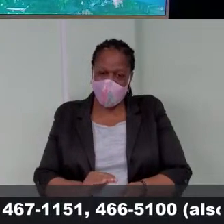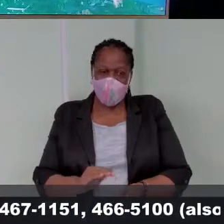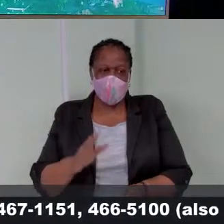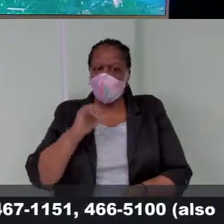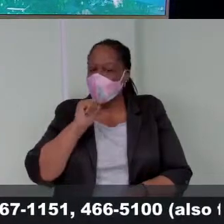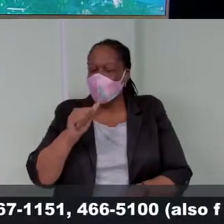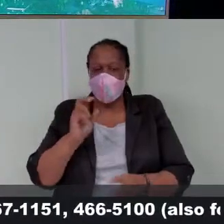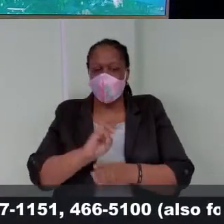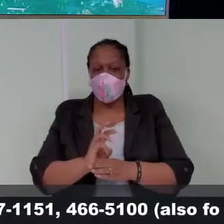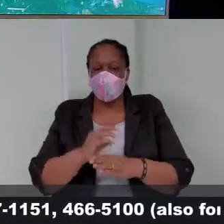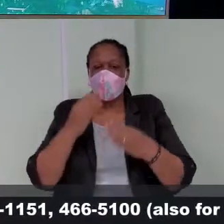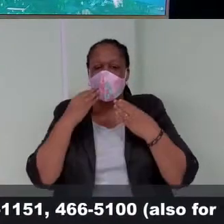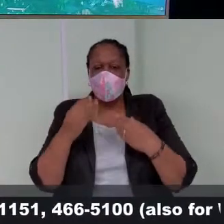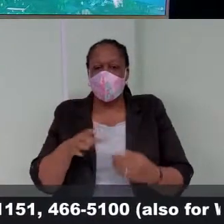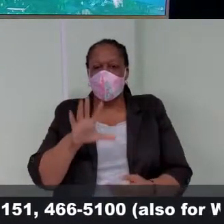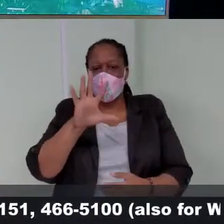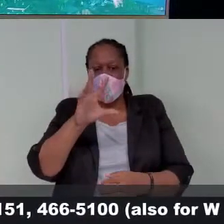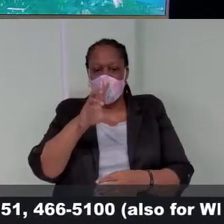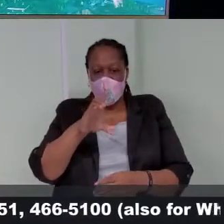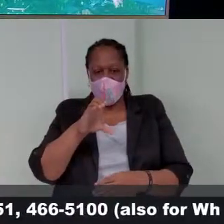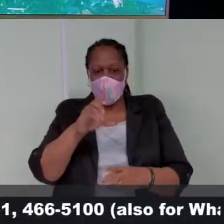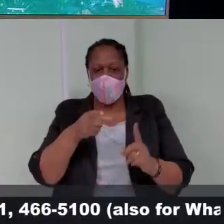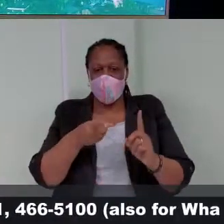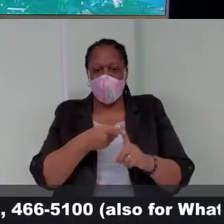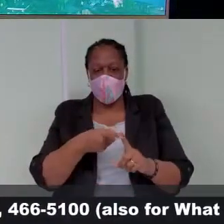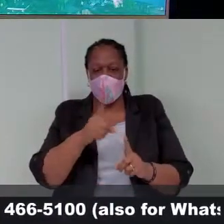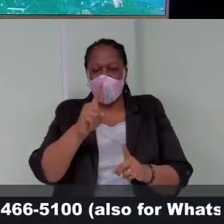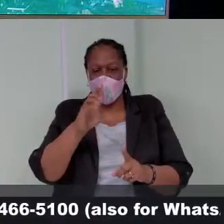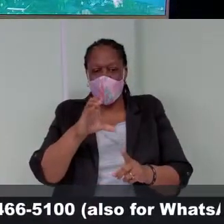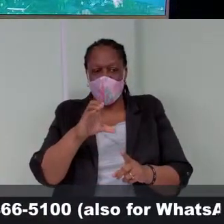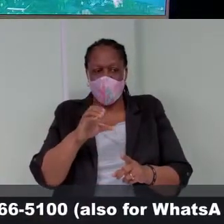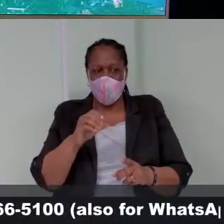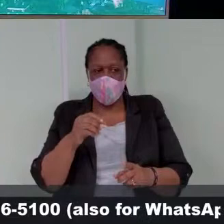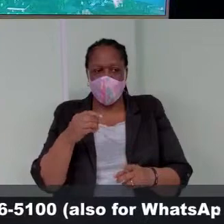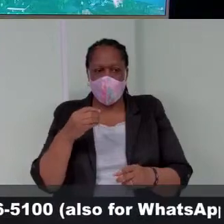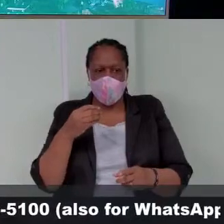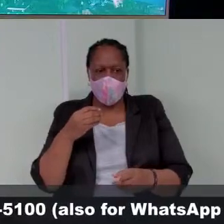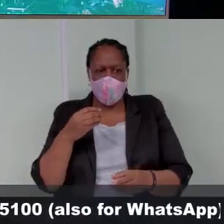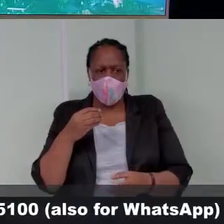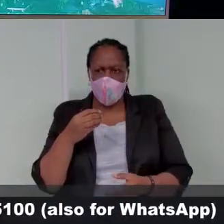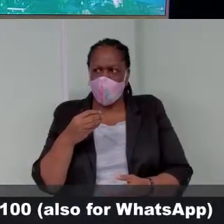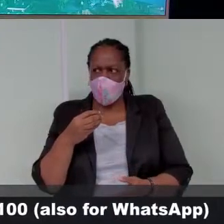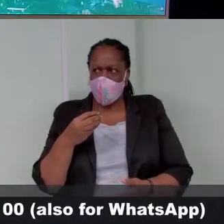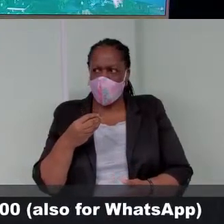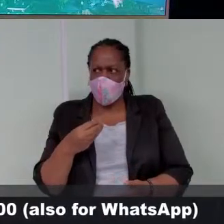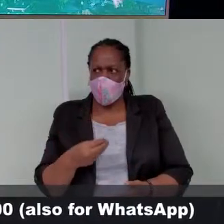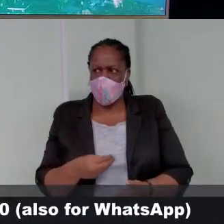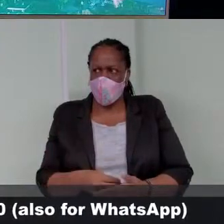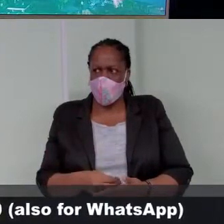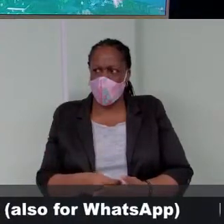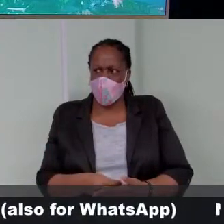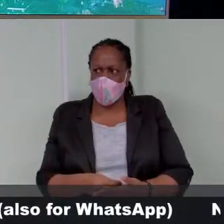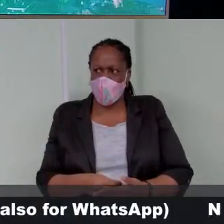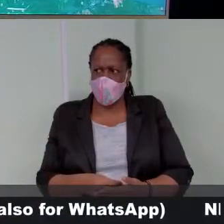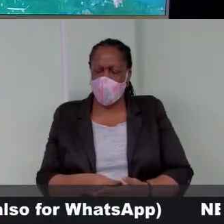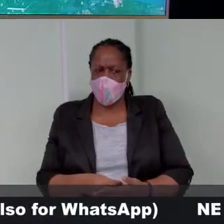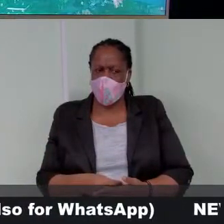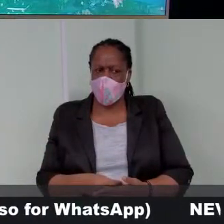to 100 EC dollars. When will this come into effect? I will read them in